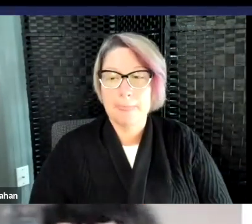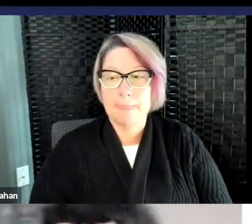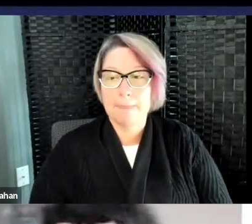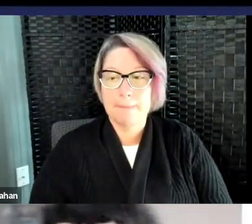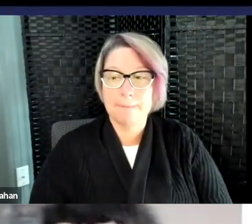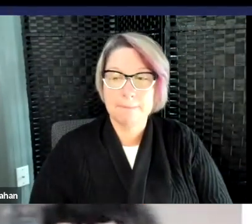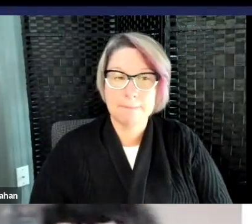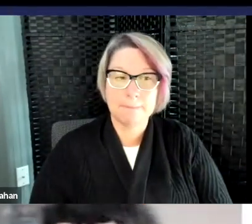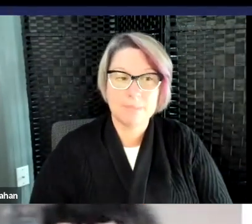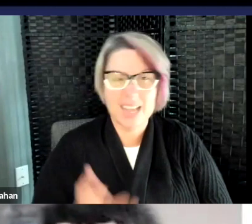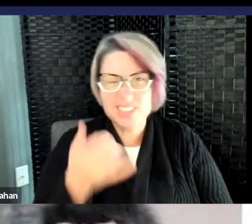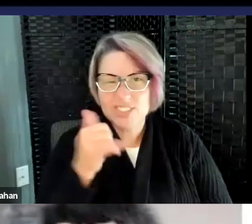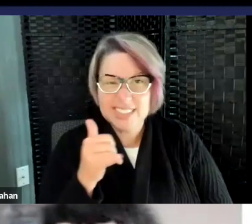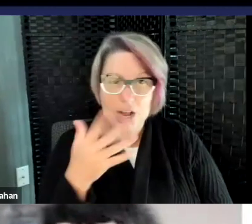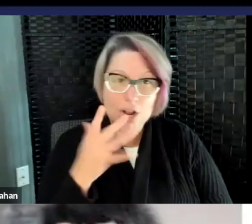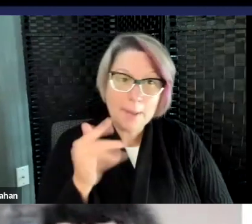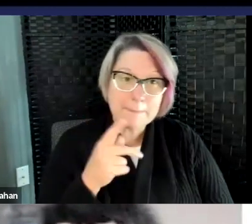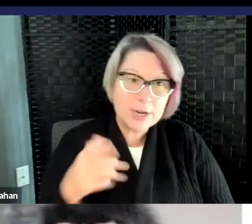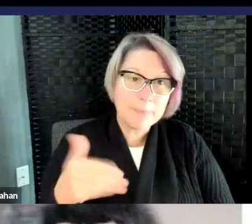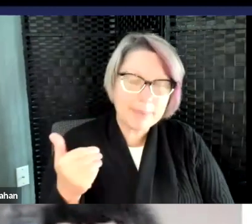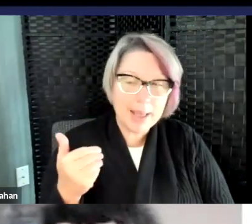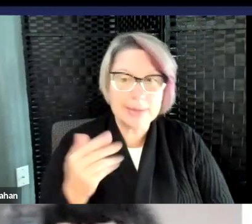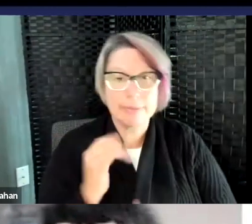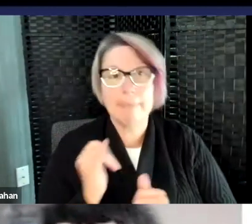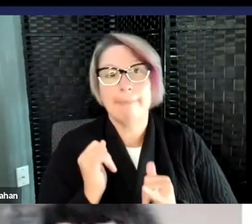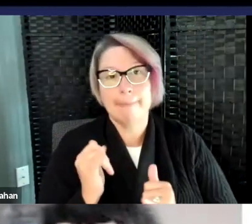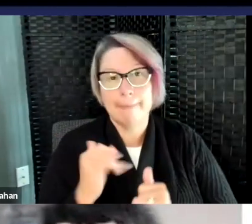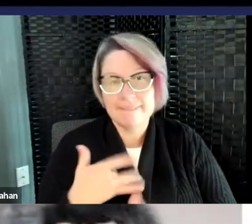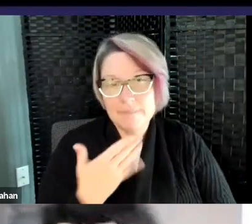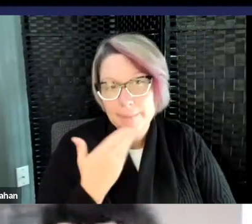silly. It looks like you peed your pants, so you make it look like you did it too, and it makes everyone feel better.